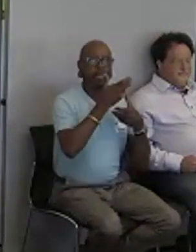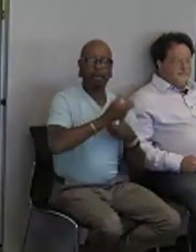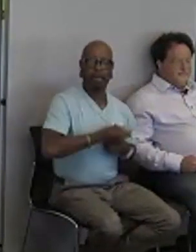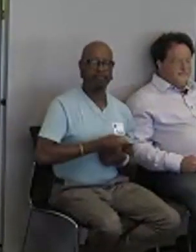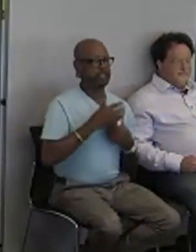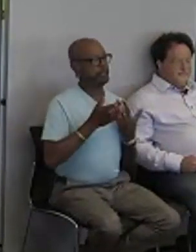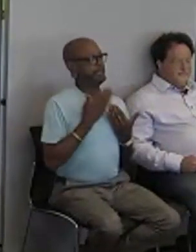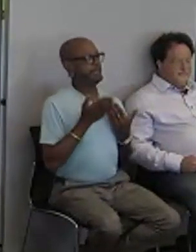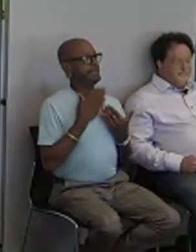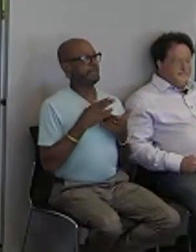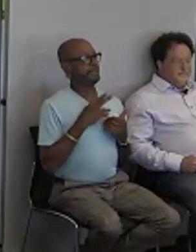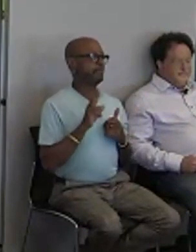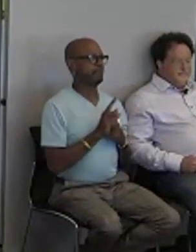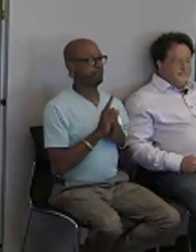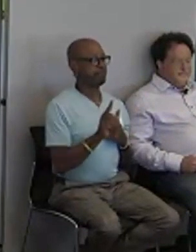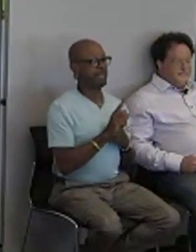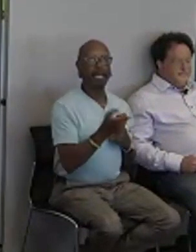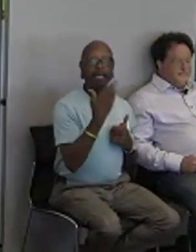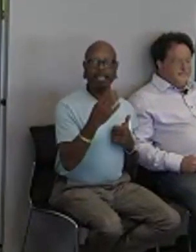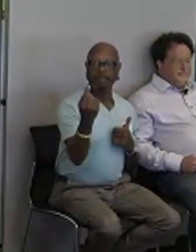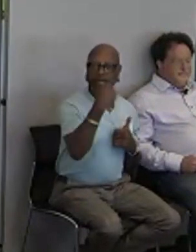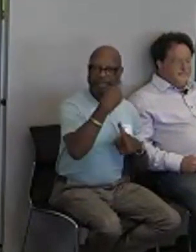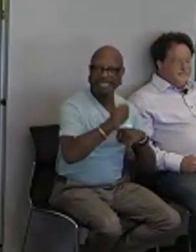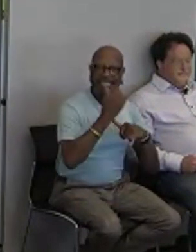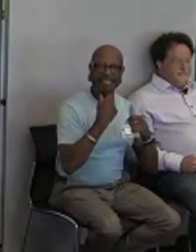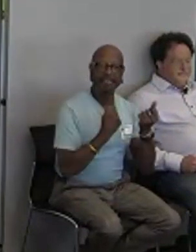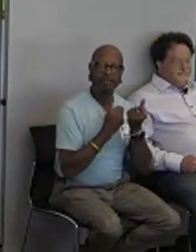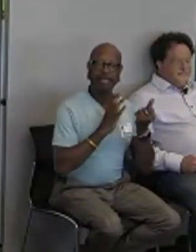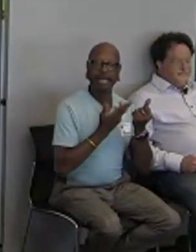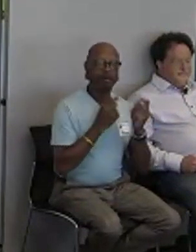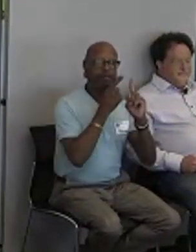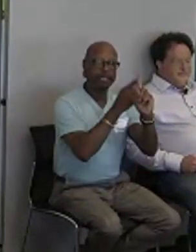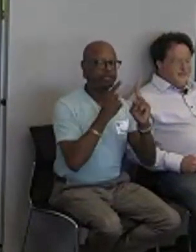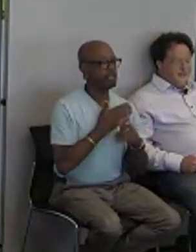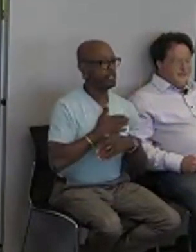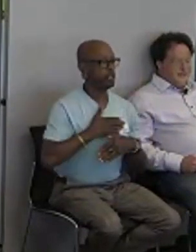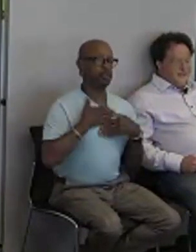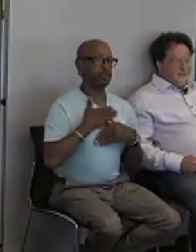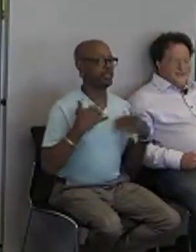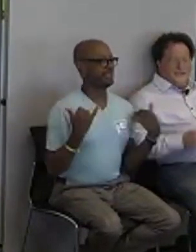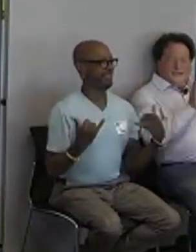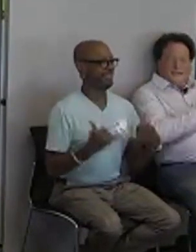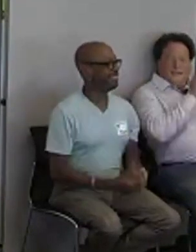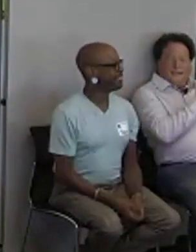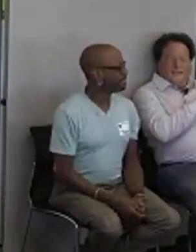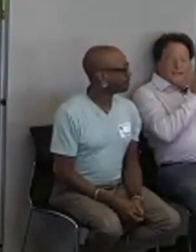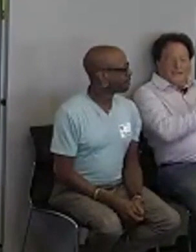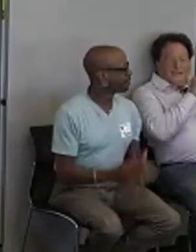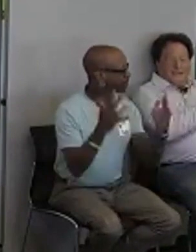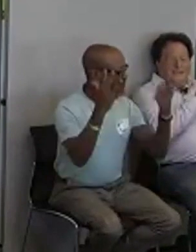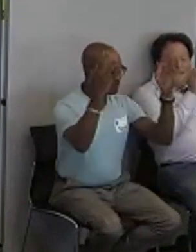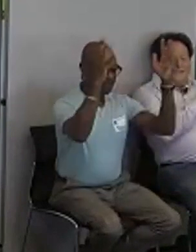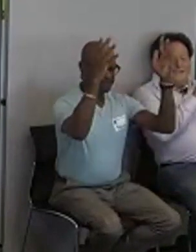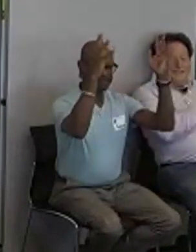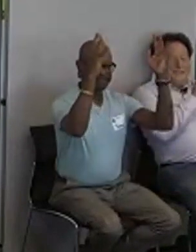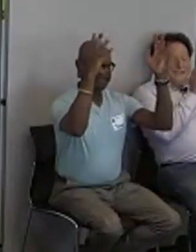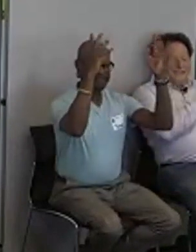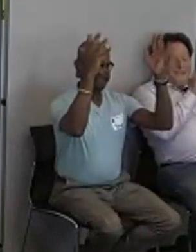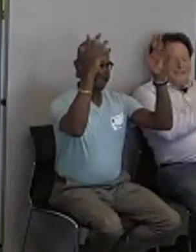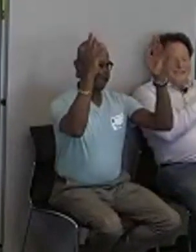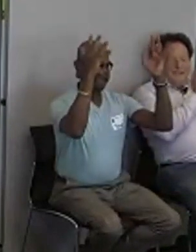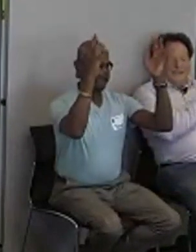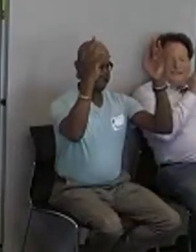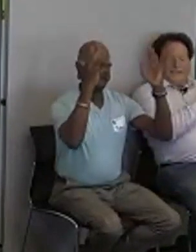and ease. Thank you for being here today and for supporting our mission, and enjoy the event. Thank you. Thank you,